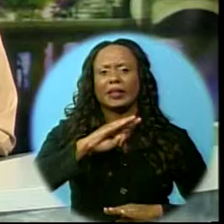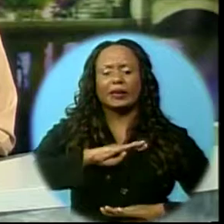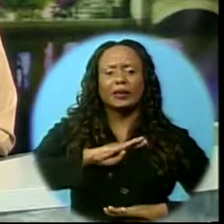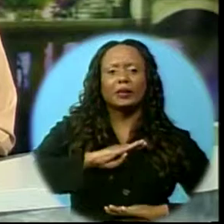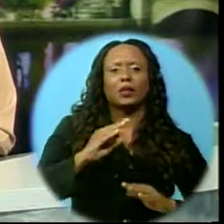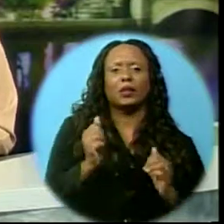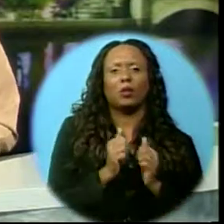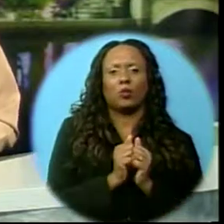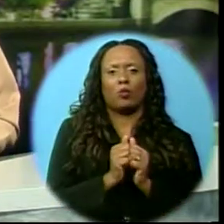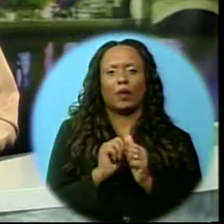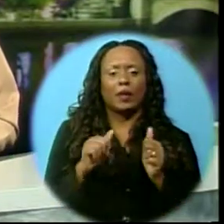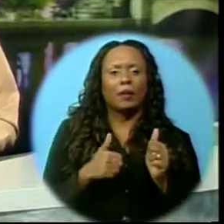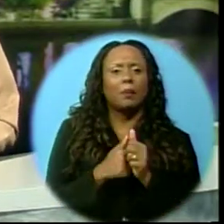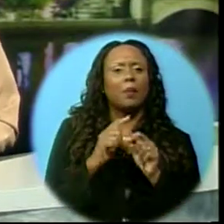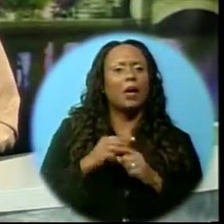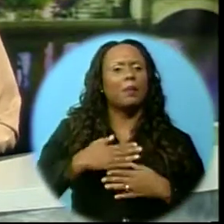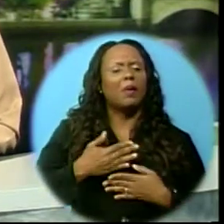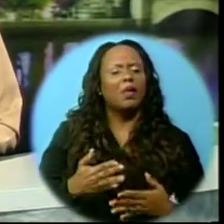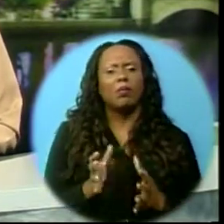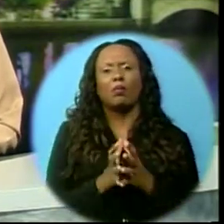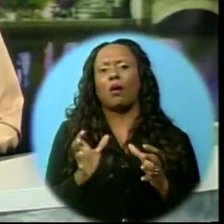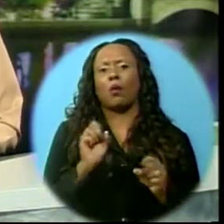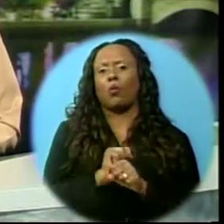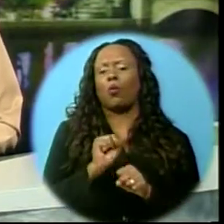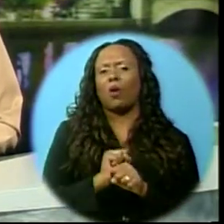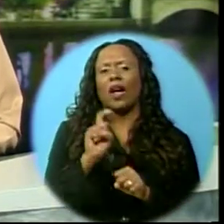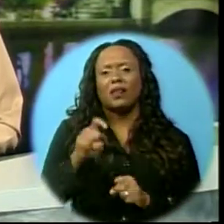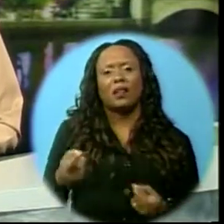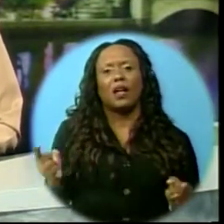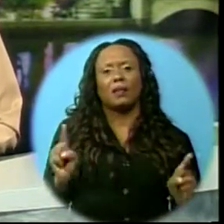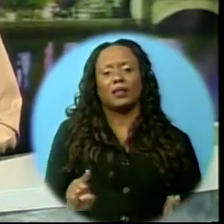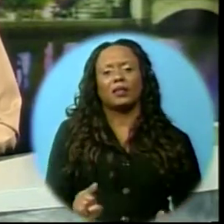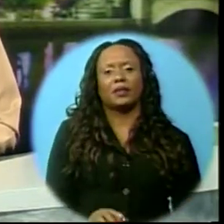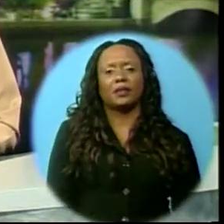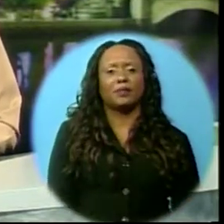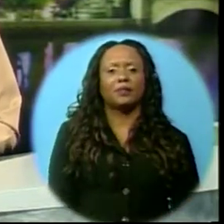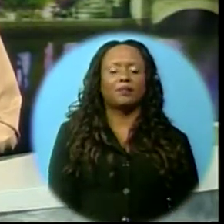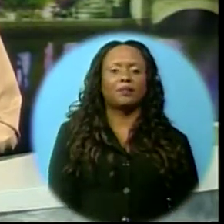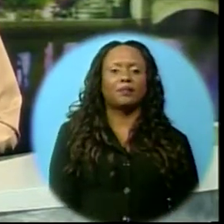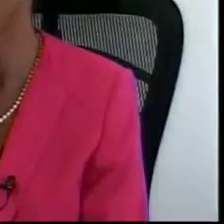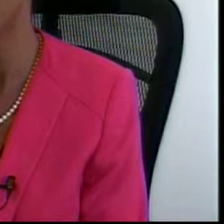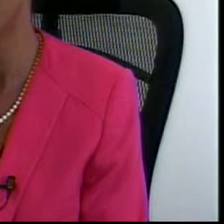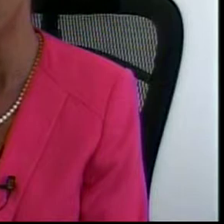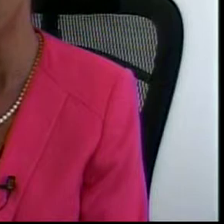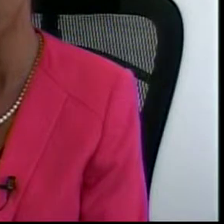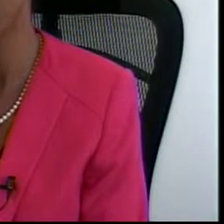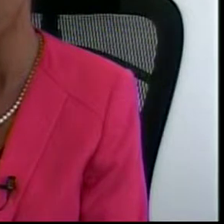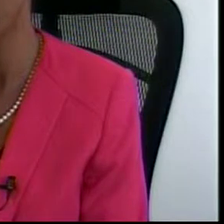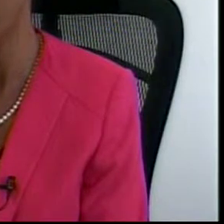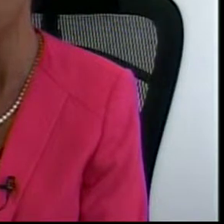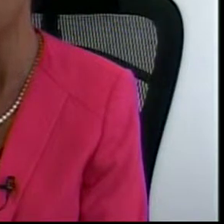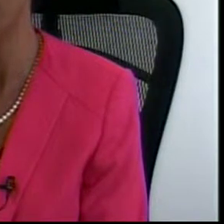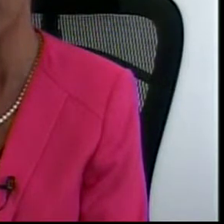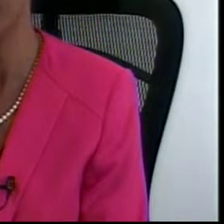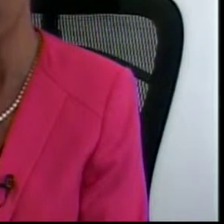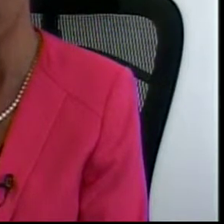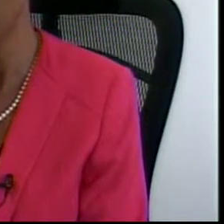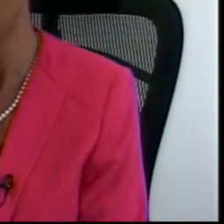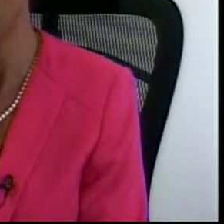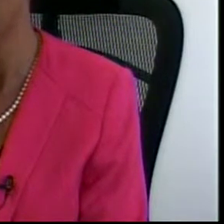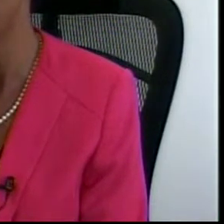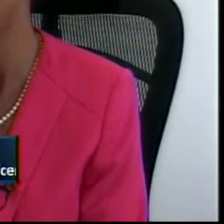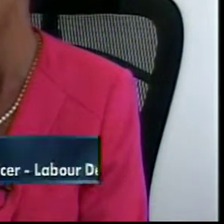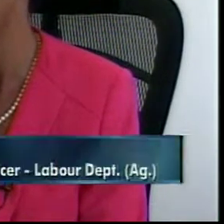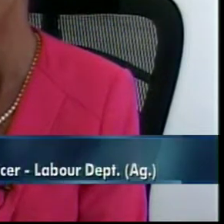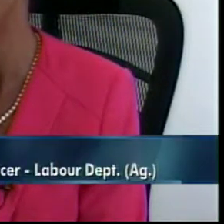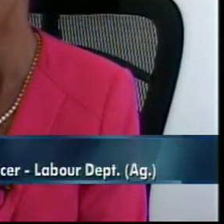compliance, even though she admits there's still a lot of work to be done. We've seen an increase in the interest in setting up